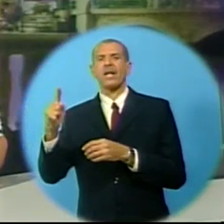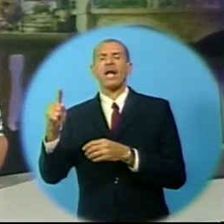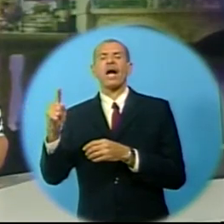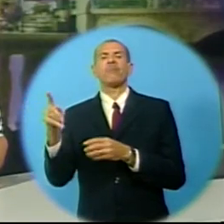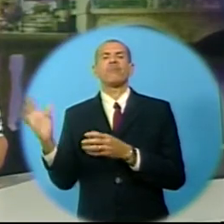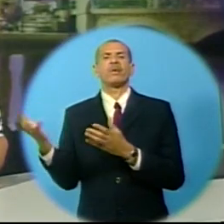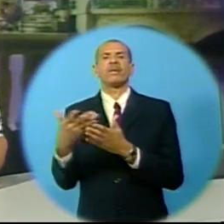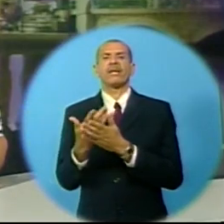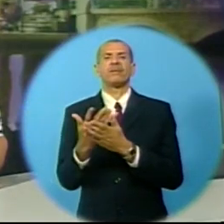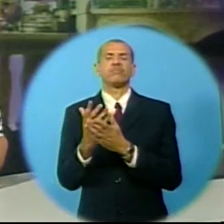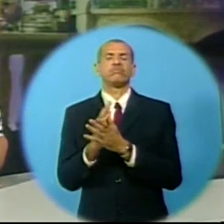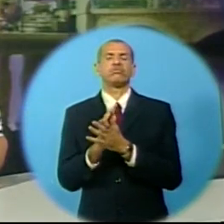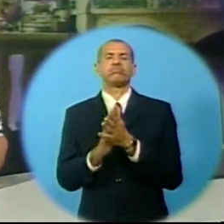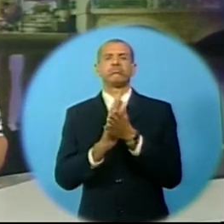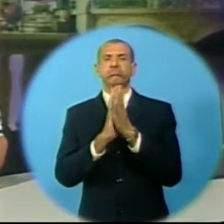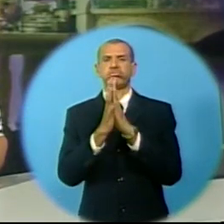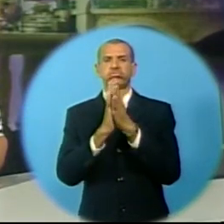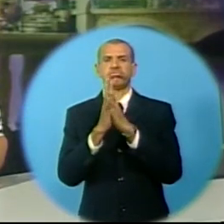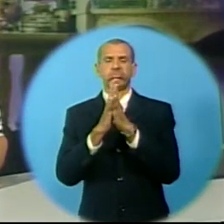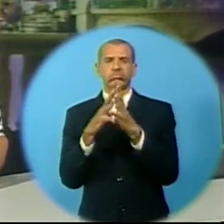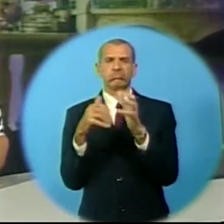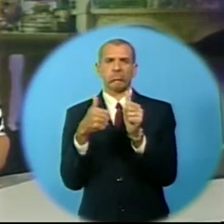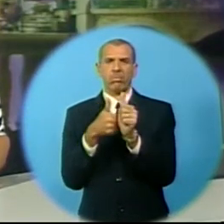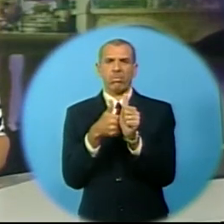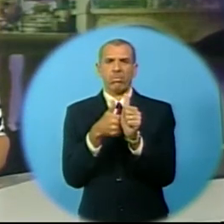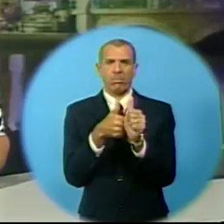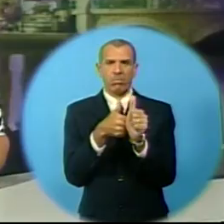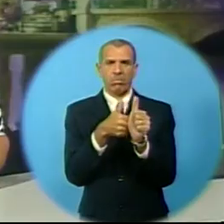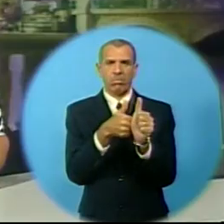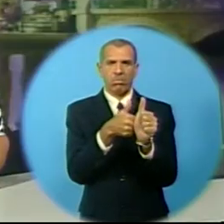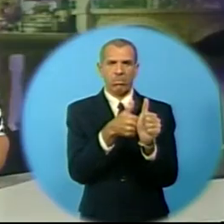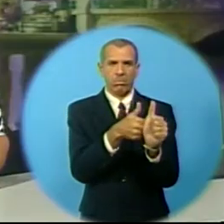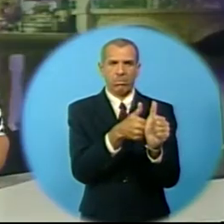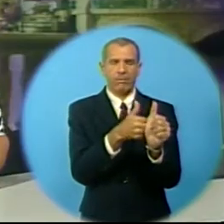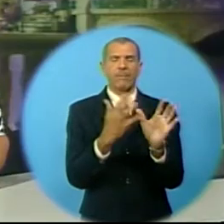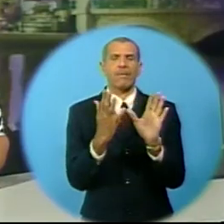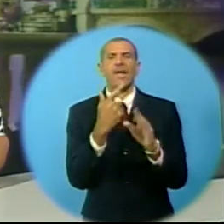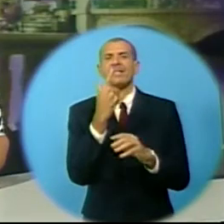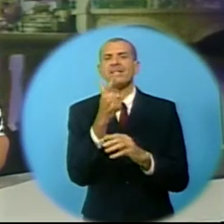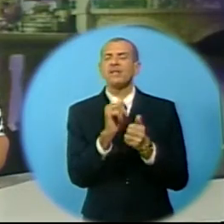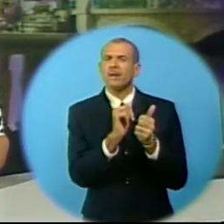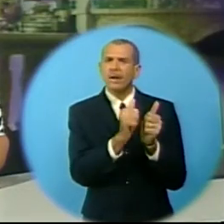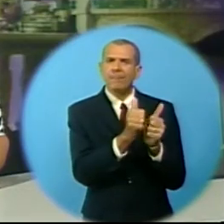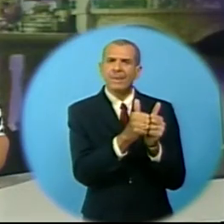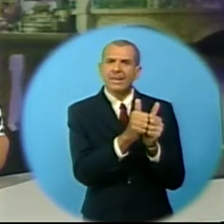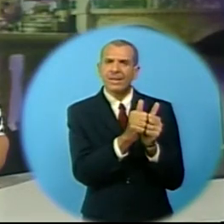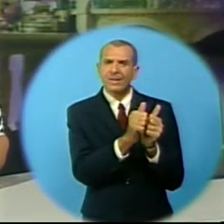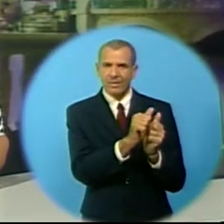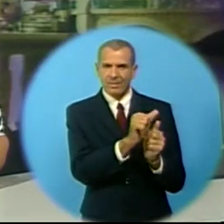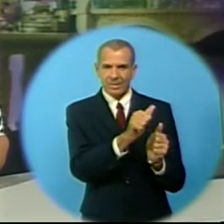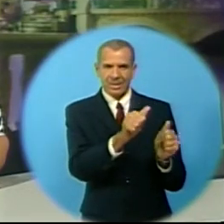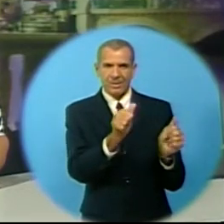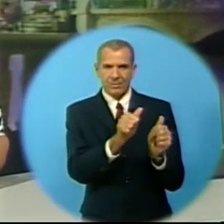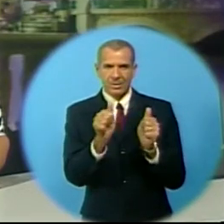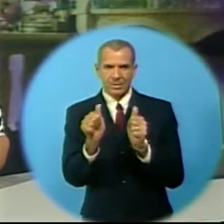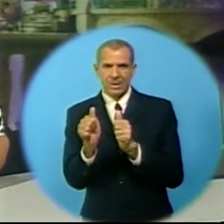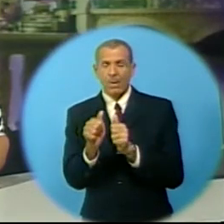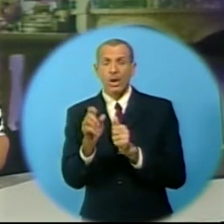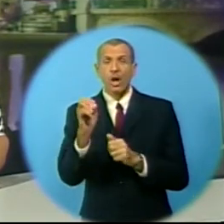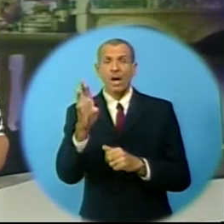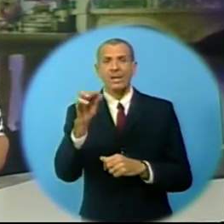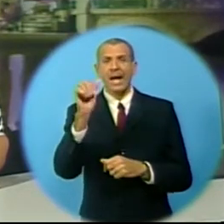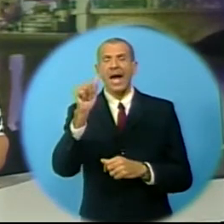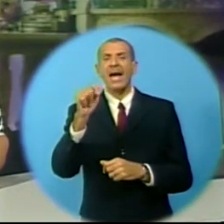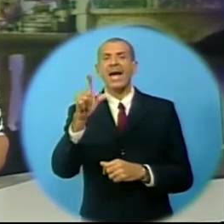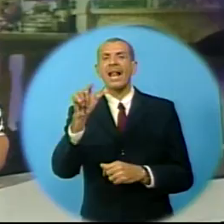congestion. She says at the moment it appears that the city and these suburban centers are competing against each other, but Dr. Aline is of the view that some of